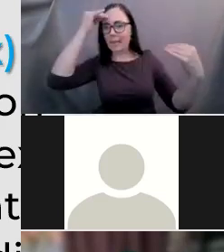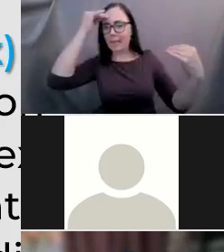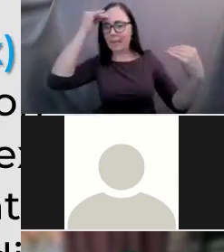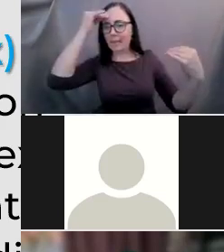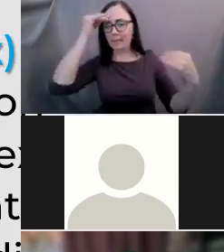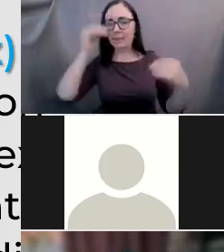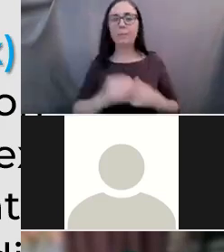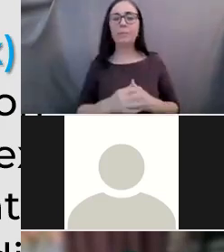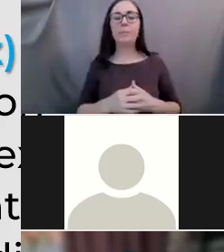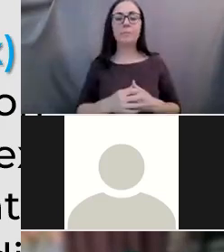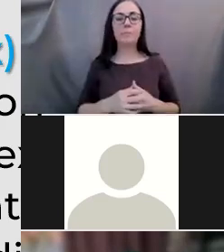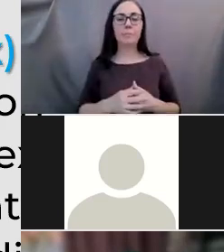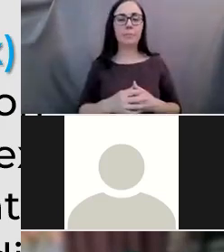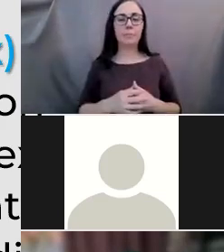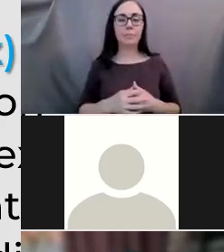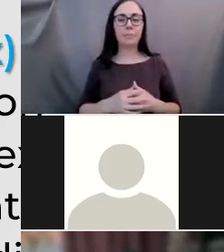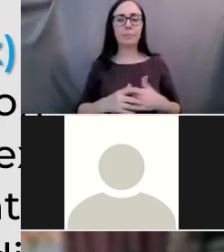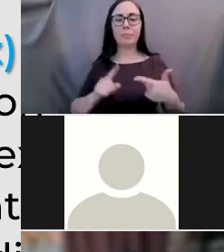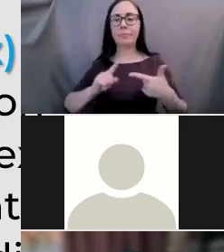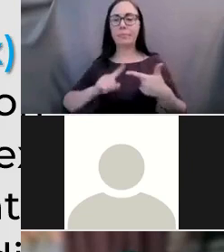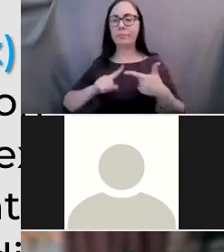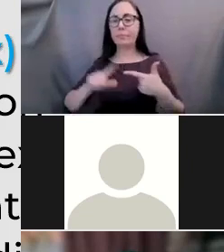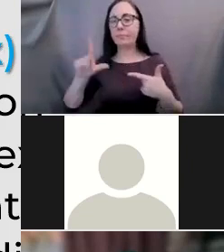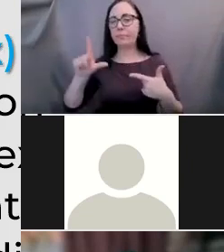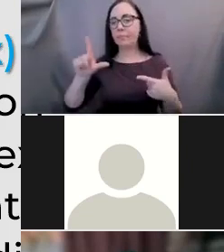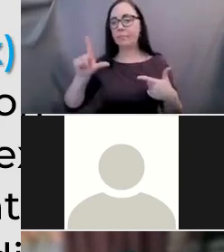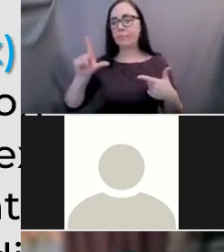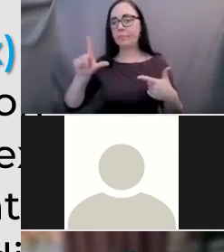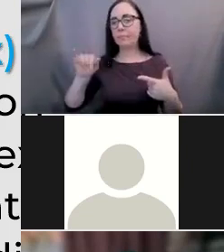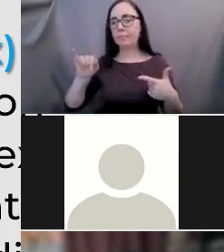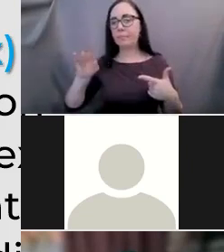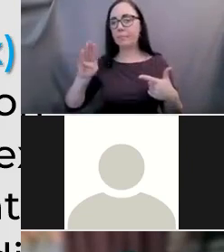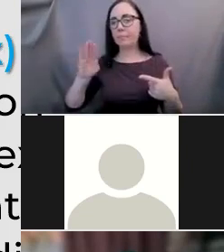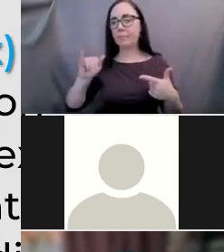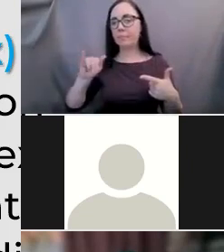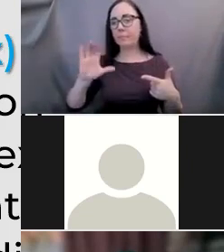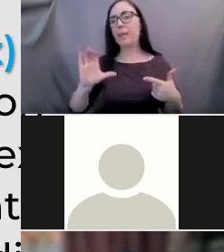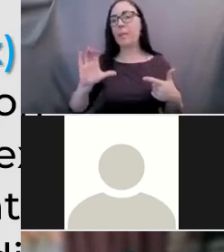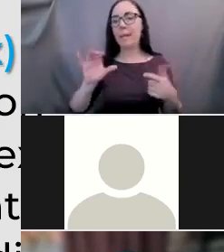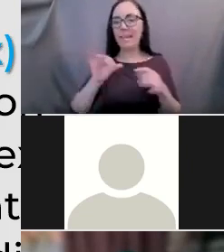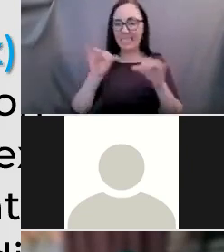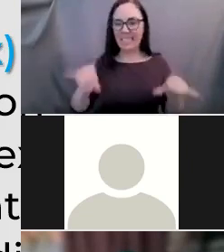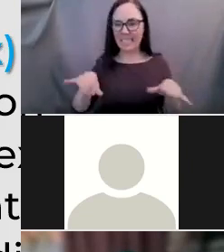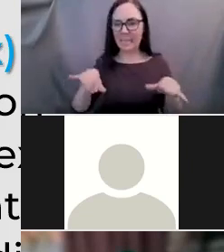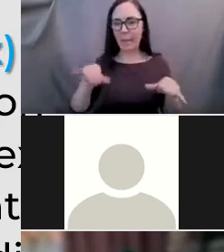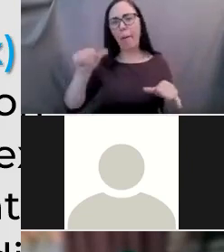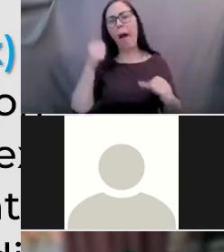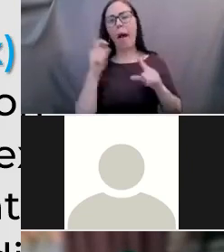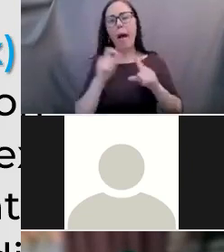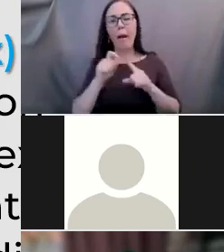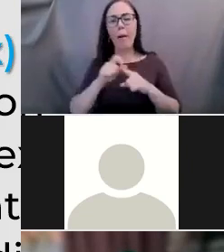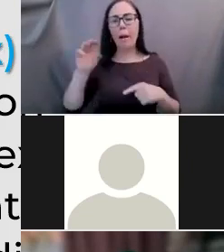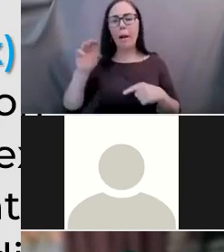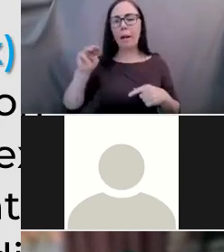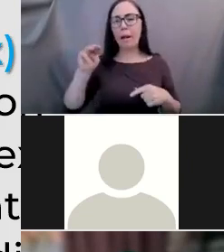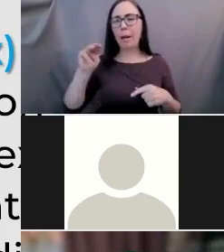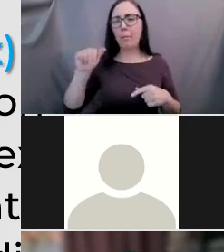and in the mammalian brain or the limbic system brain, this is where we experience emotions and